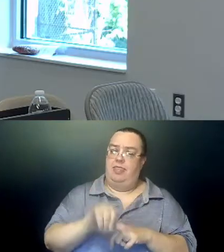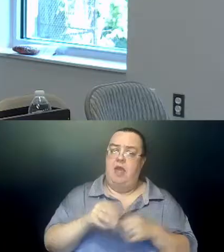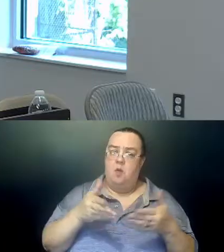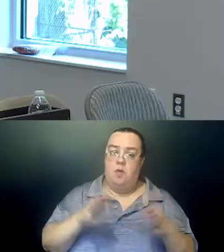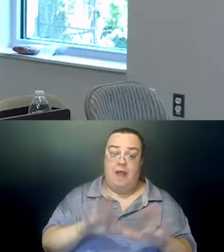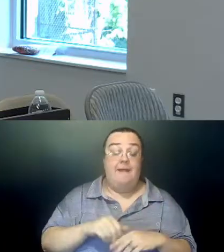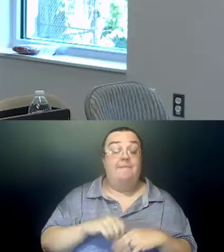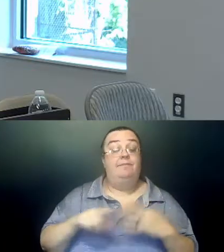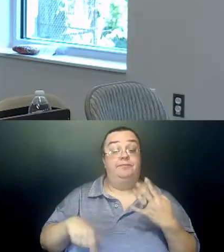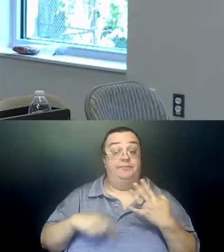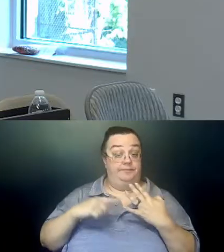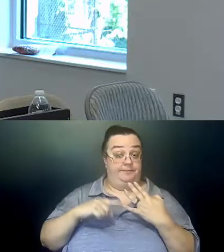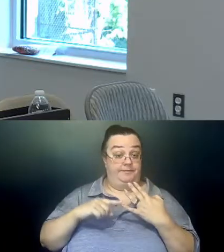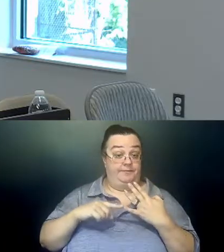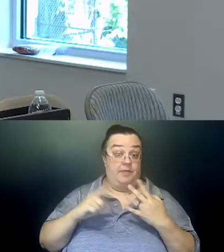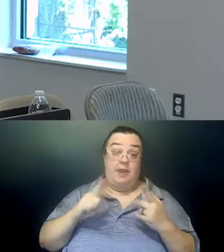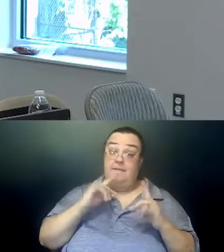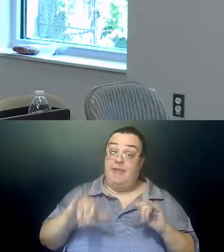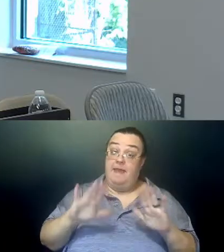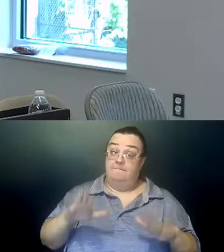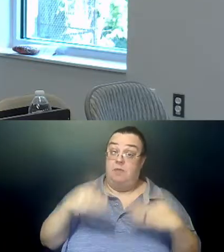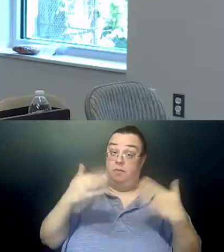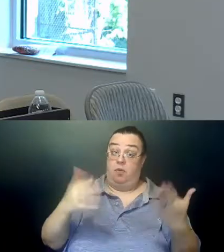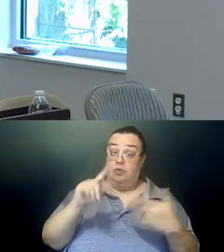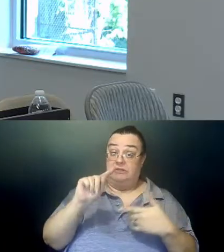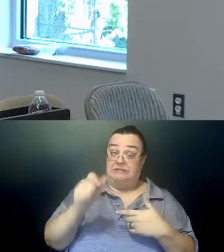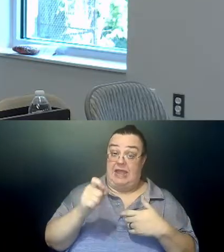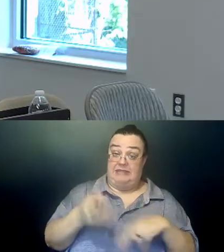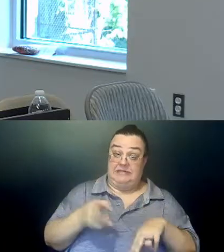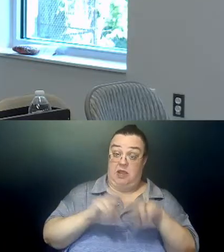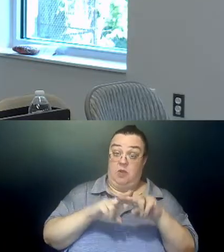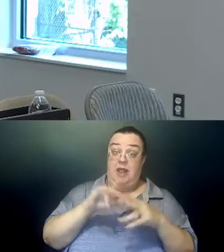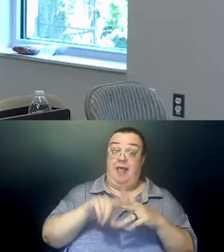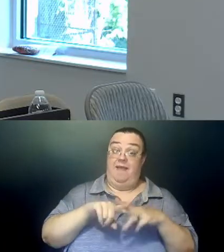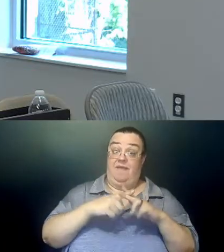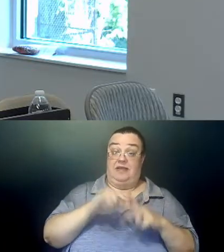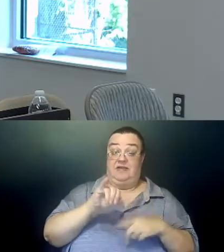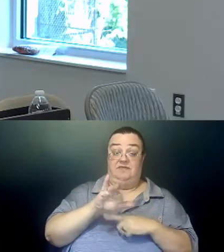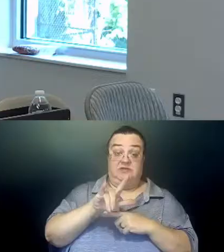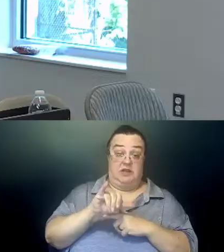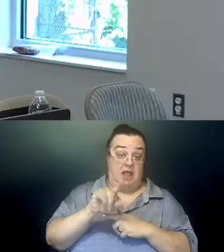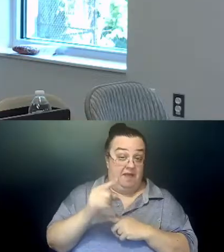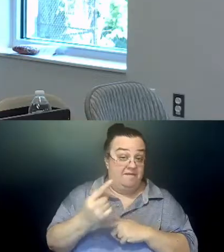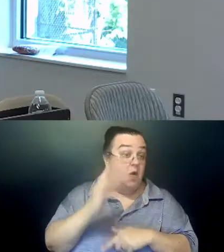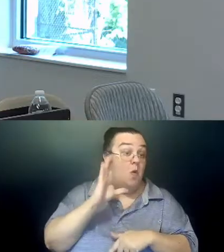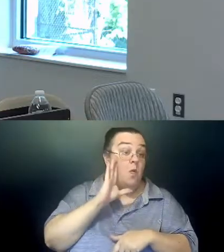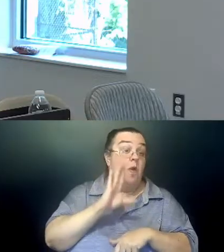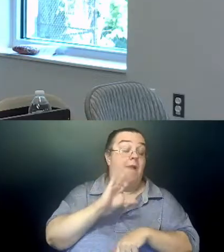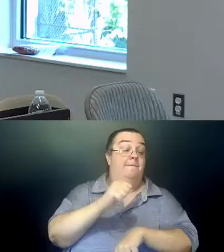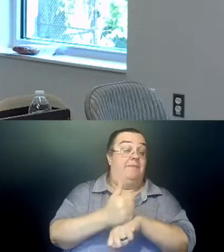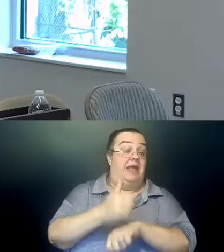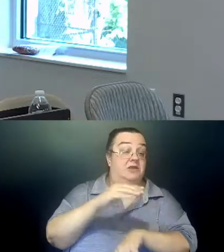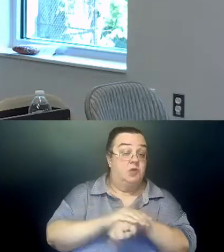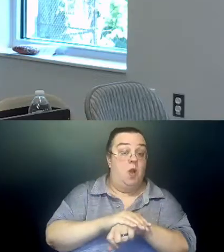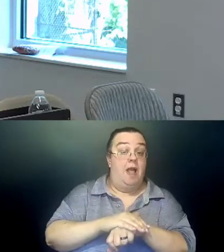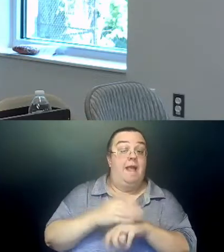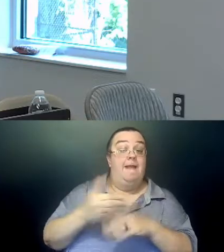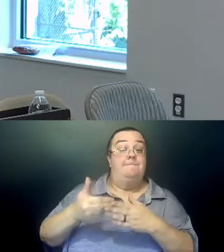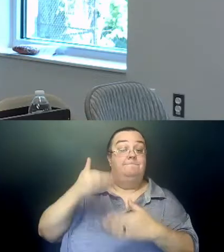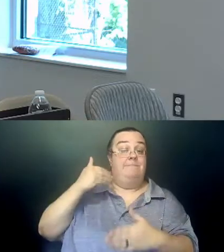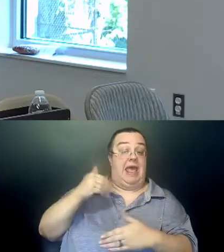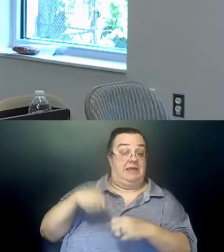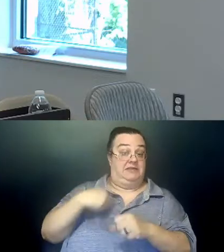Fourth, the proposed tax increase to be effective July 1st will be based on past years'